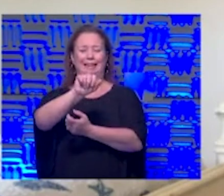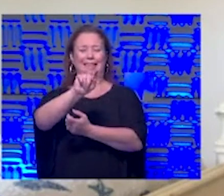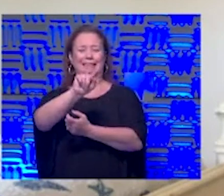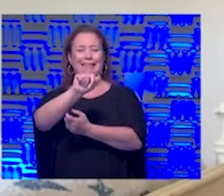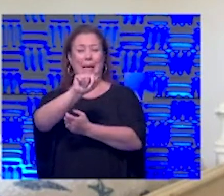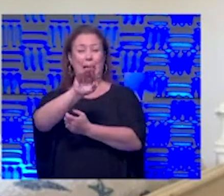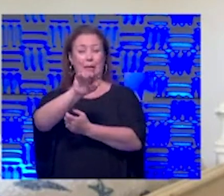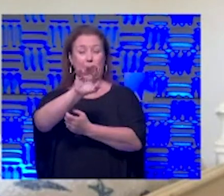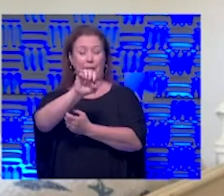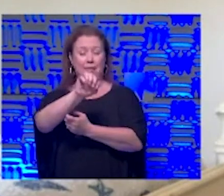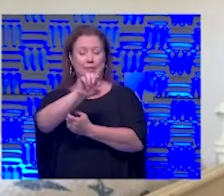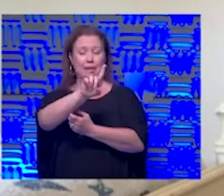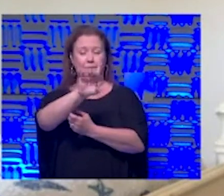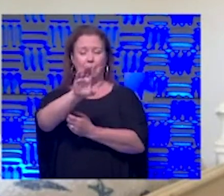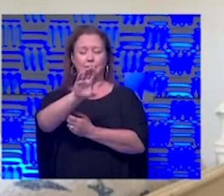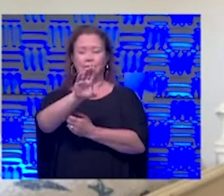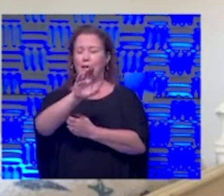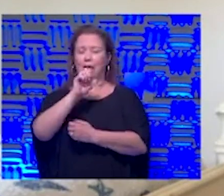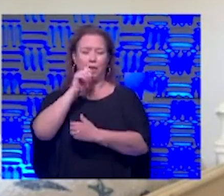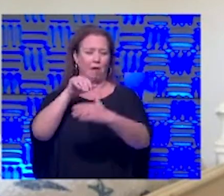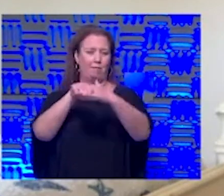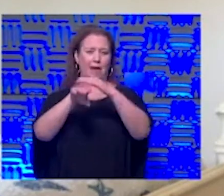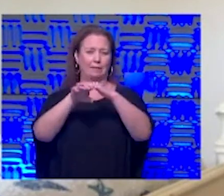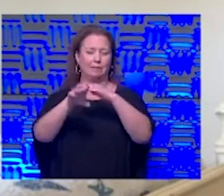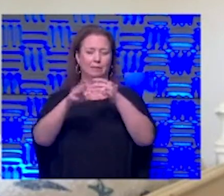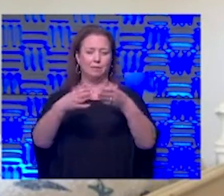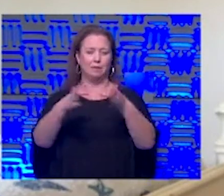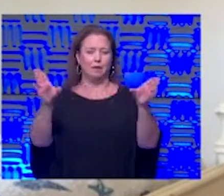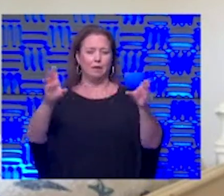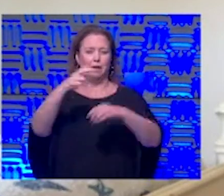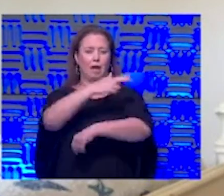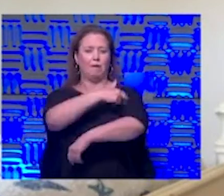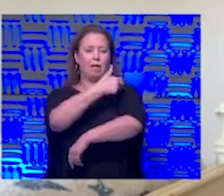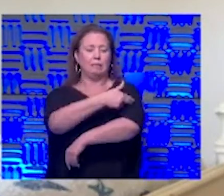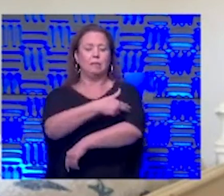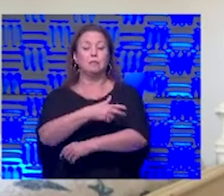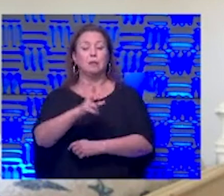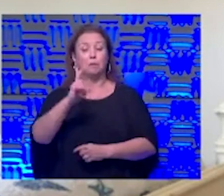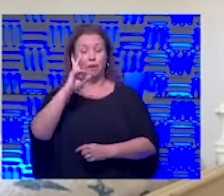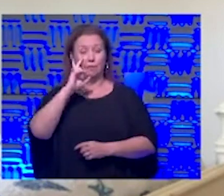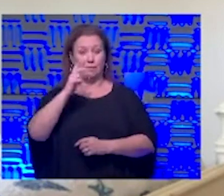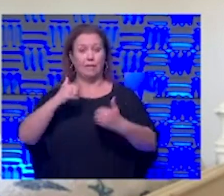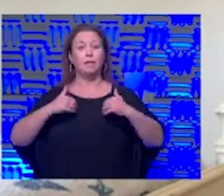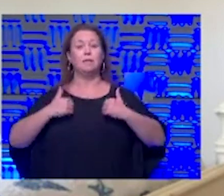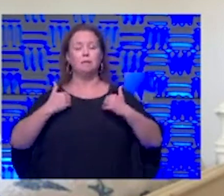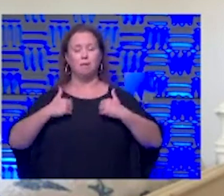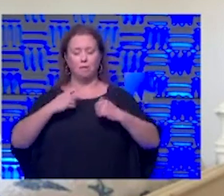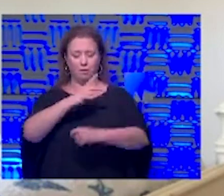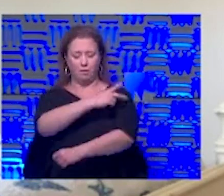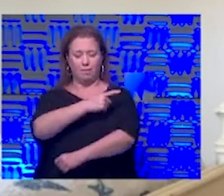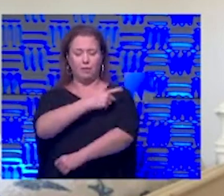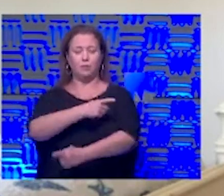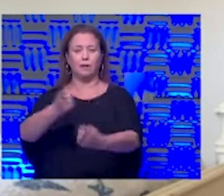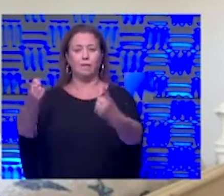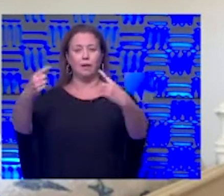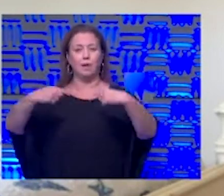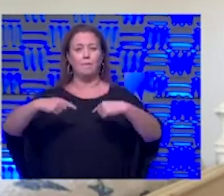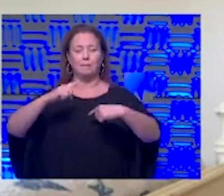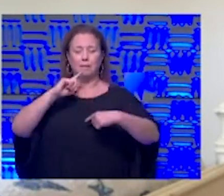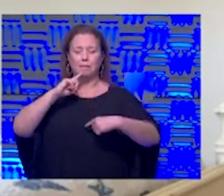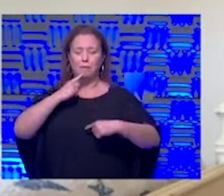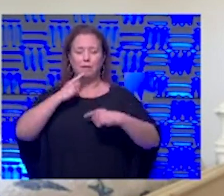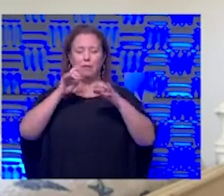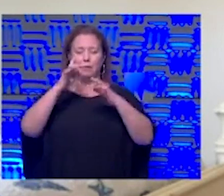we know. I don't have access to that. I know that we have seen younger patients who've come in and been critically